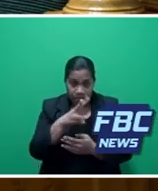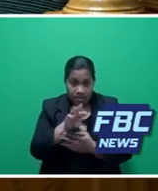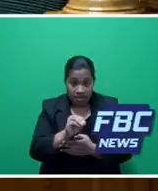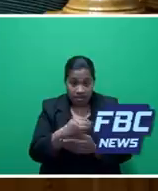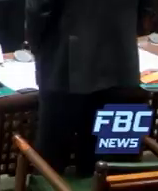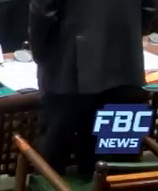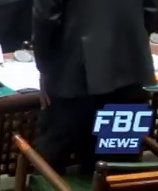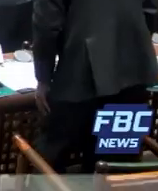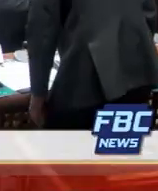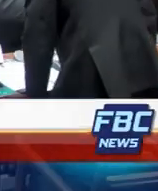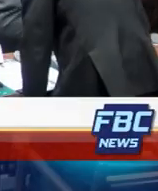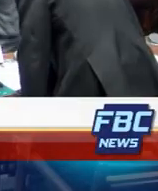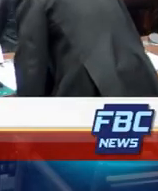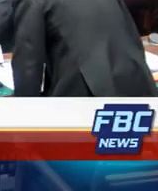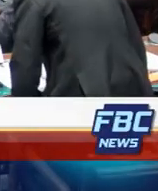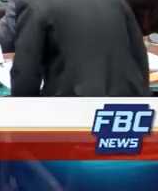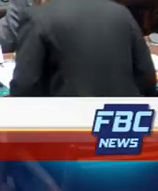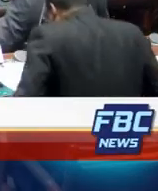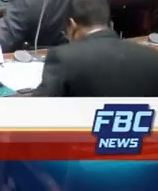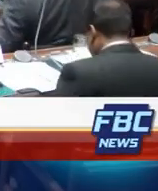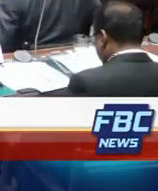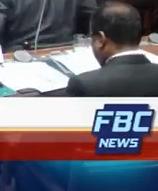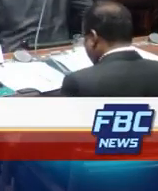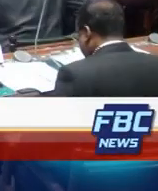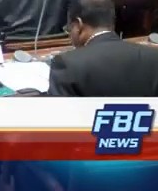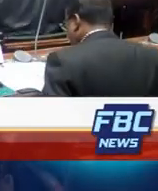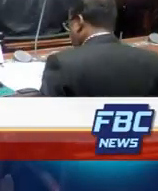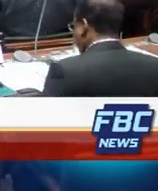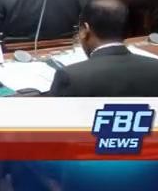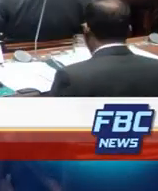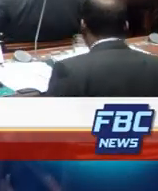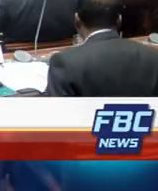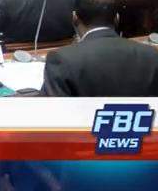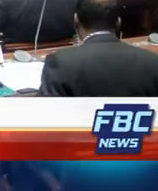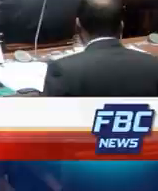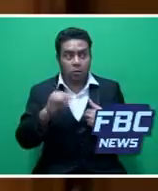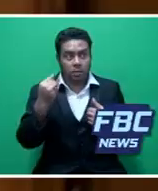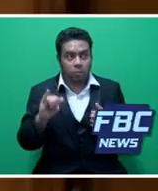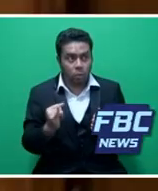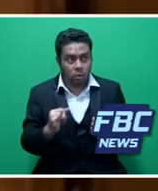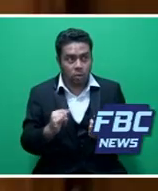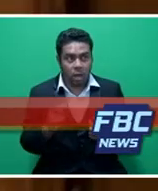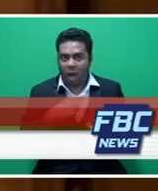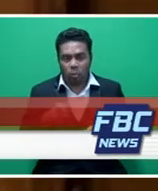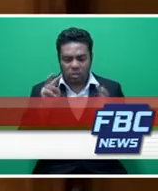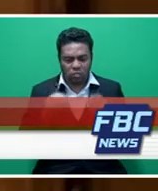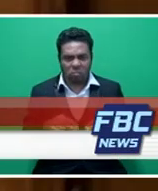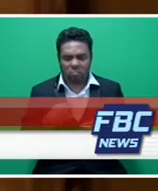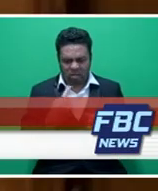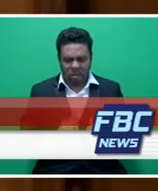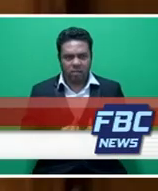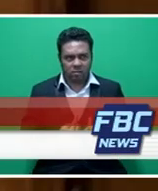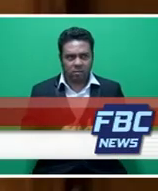as a learned professor, Biman Prasad has set the worst example for students. I was not disgusted for myself,